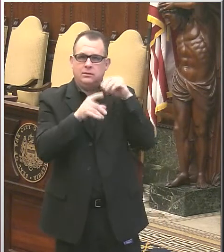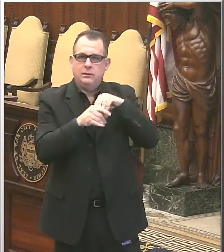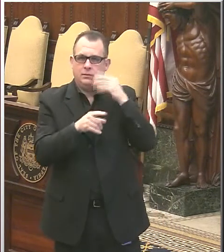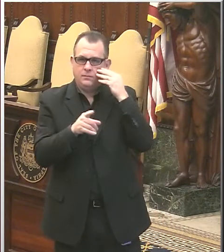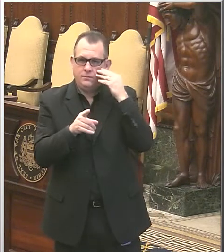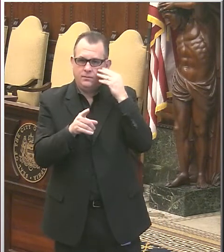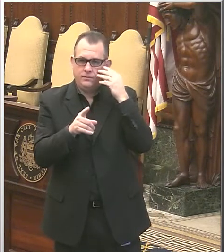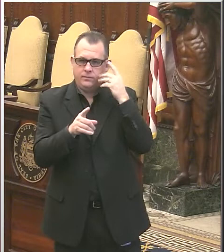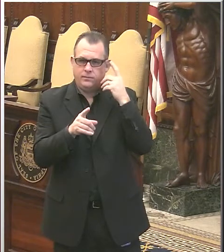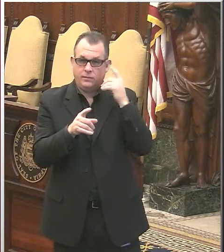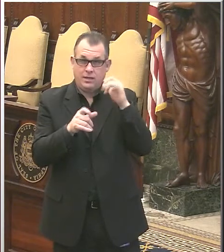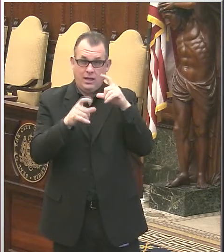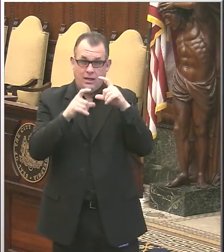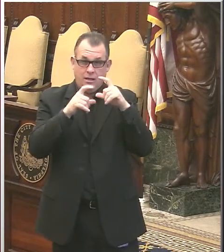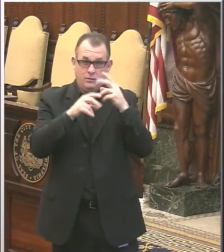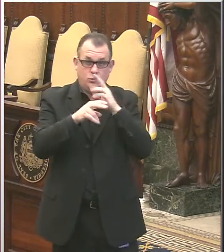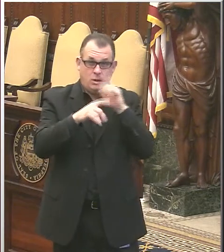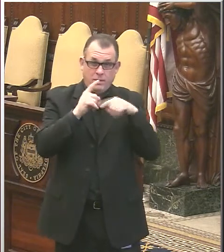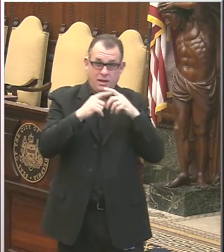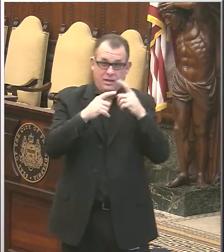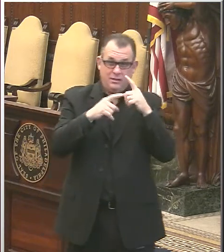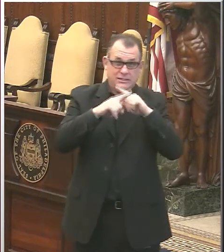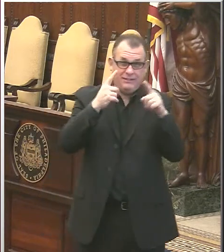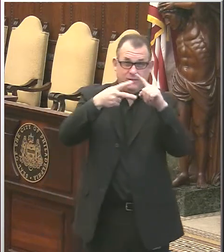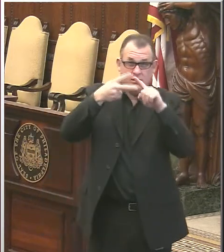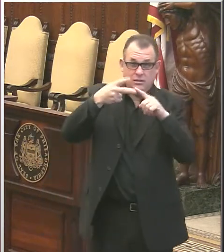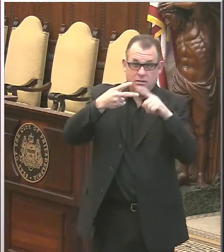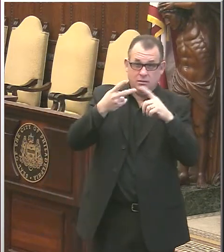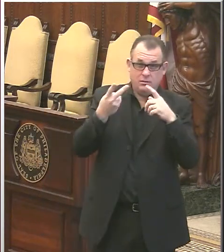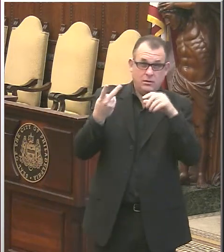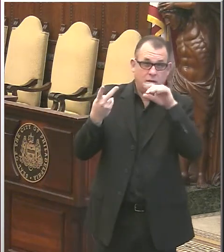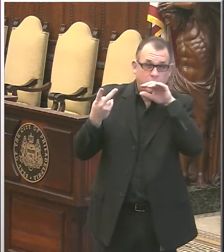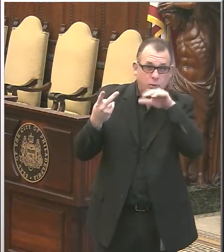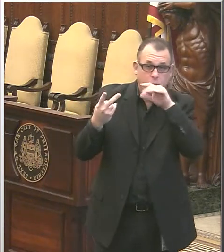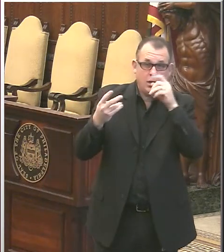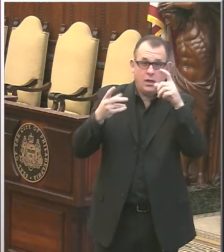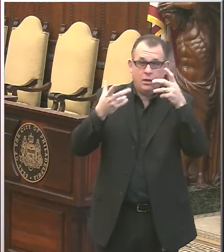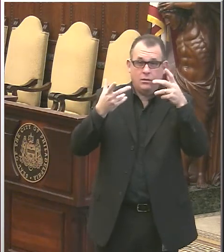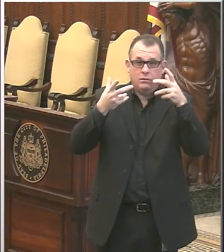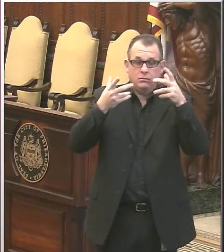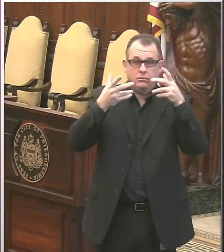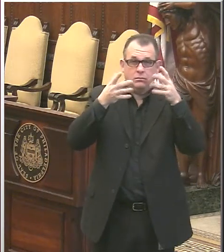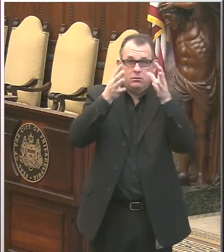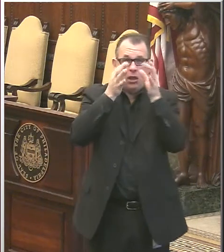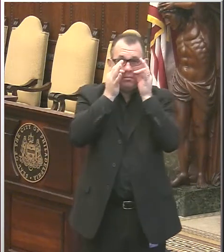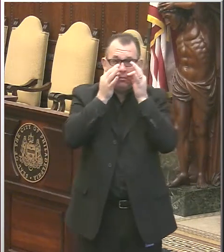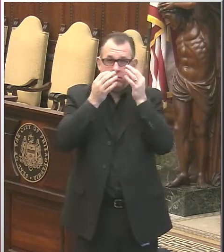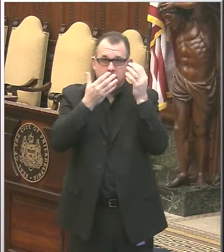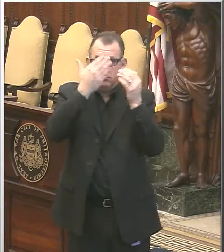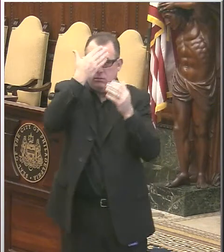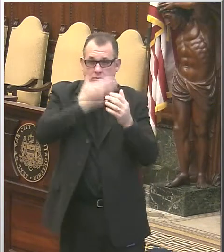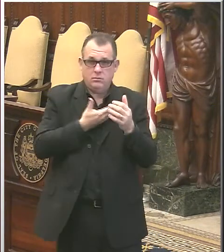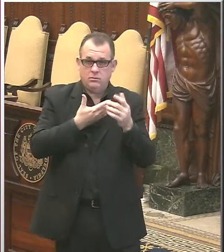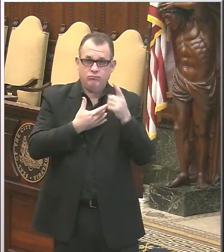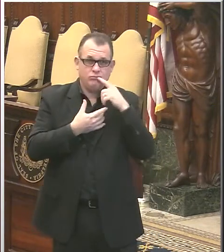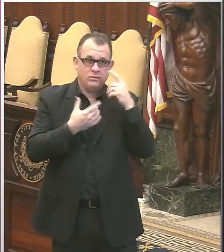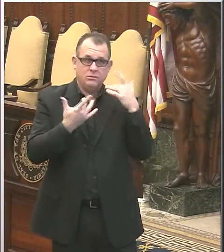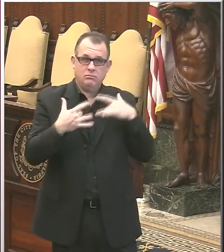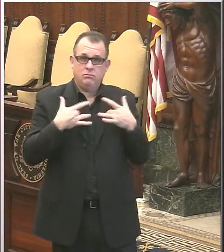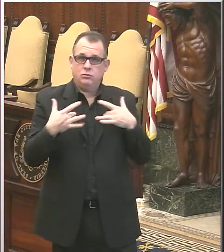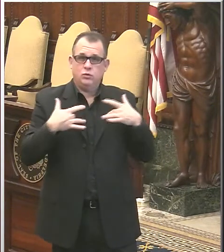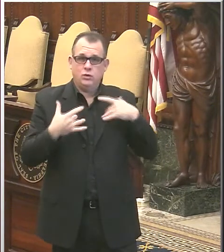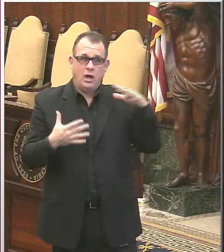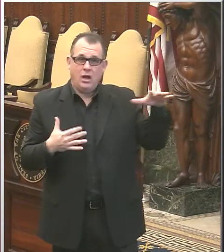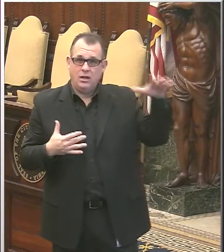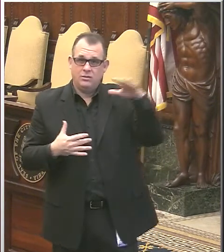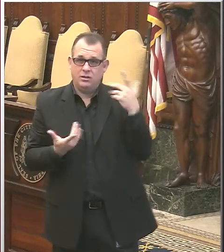If that achieves both of those, then we would find them acceptable. But I'm not so sure that does achieve the first of those. There are things that are sold out there